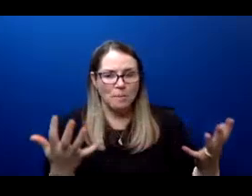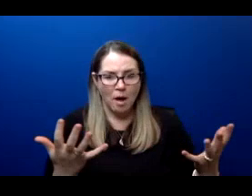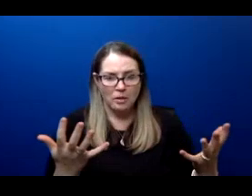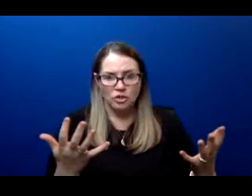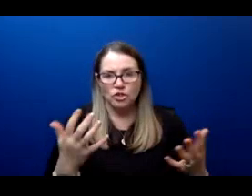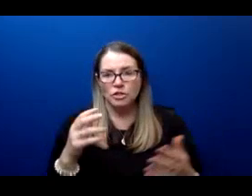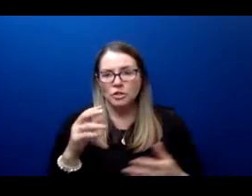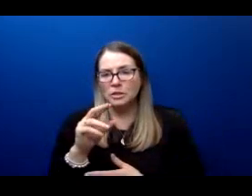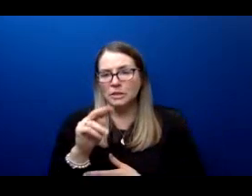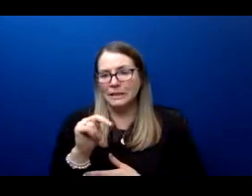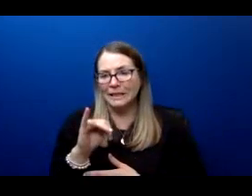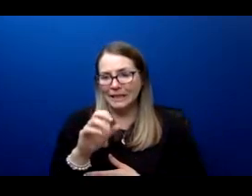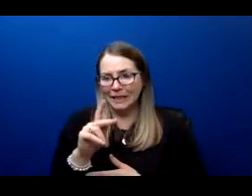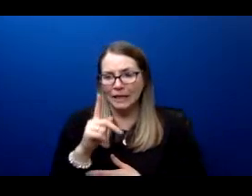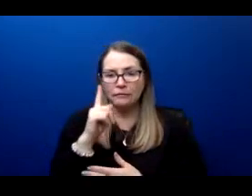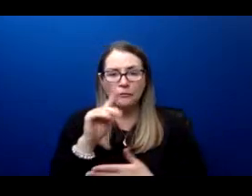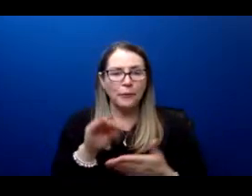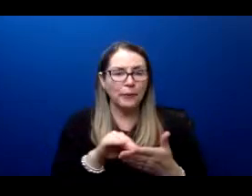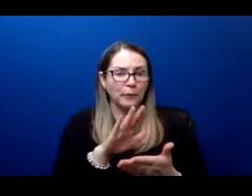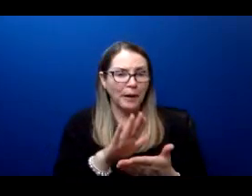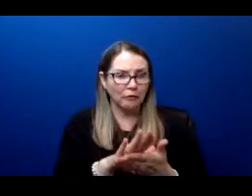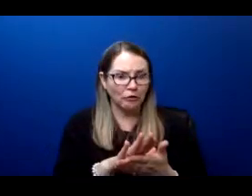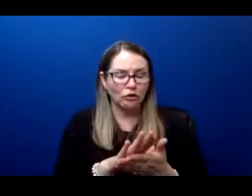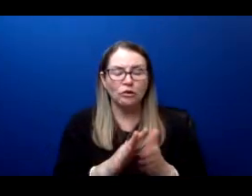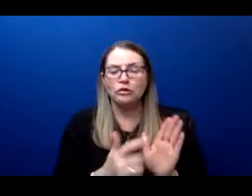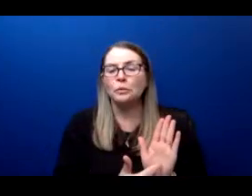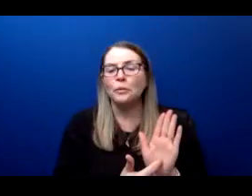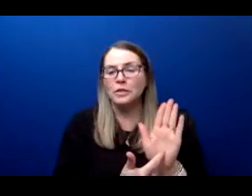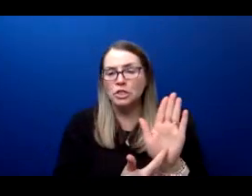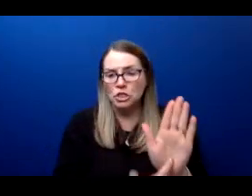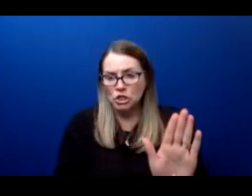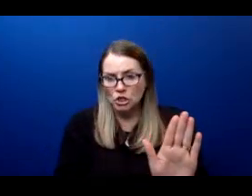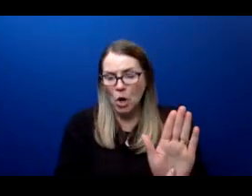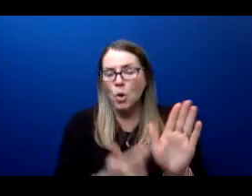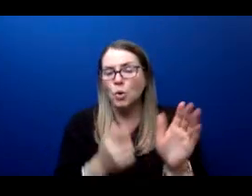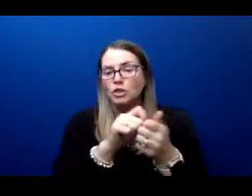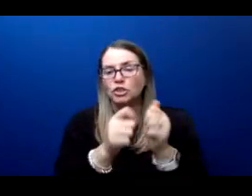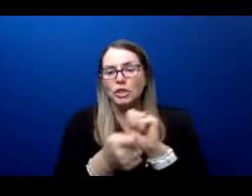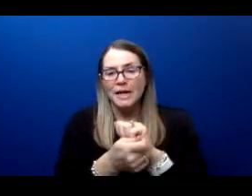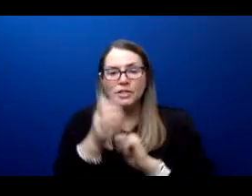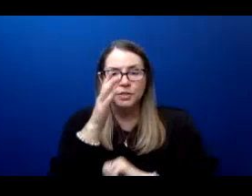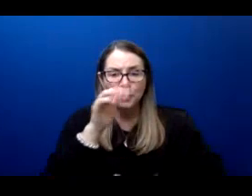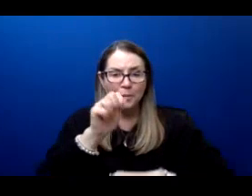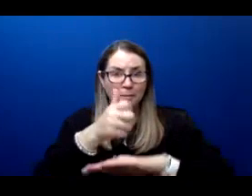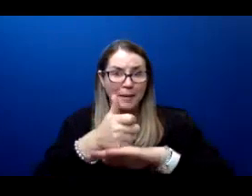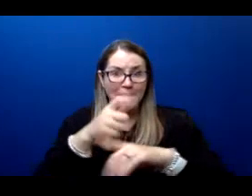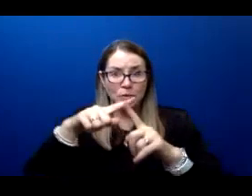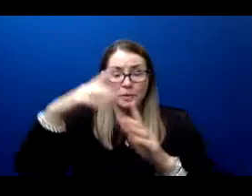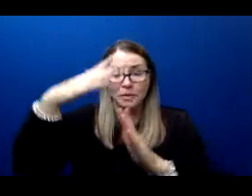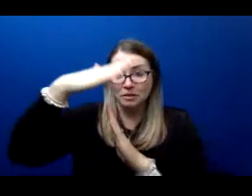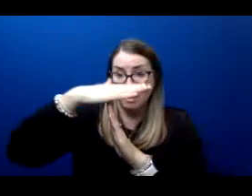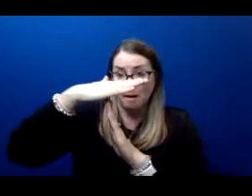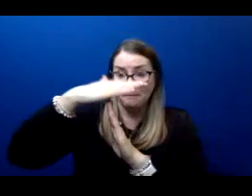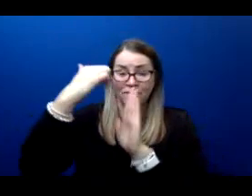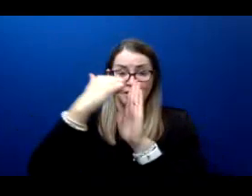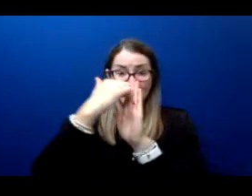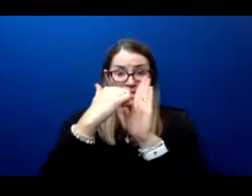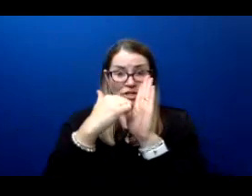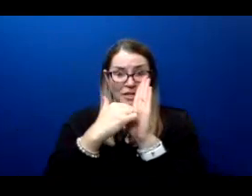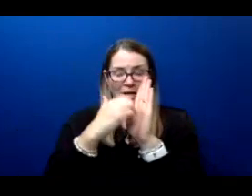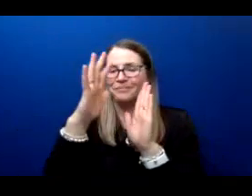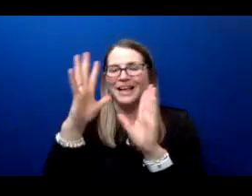for the record, let the record show, please, that the changes will be made to the top of the agenda, or rather the